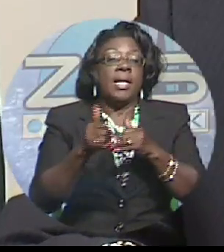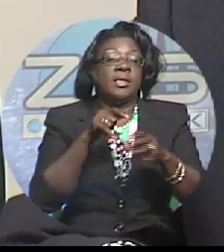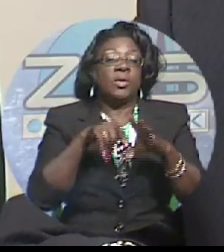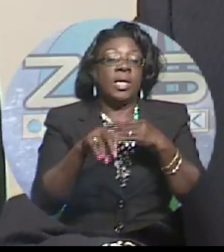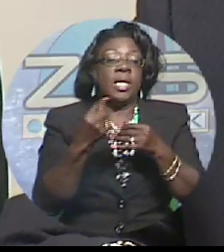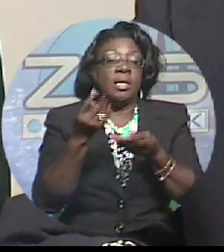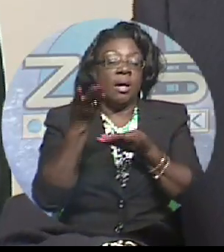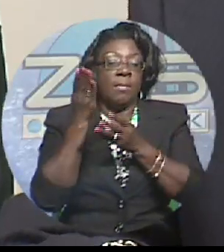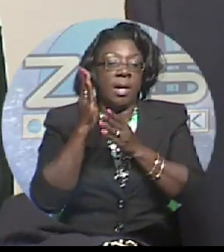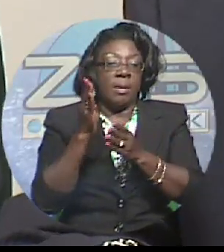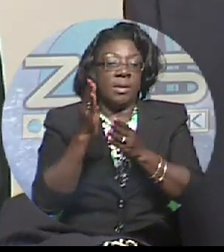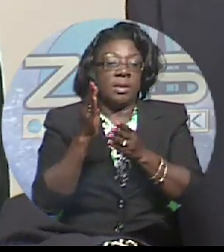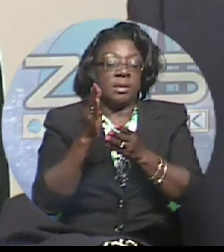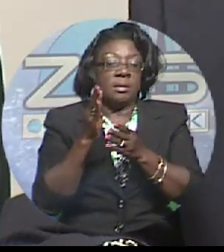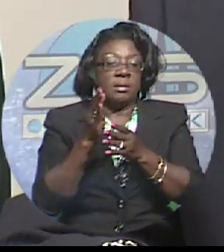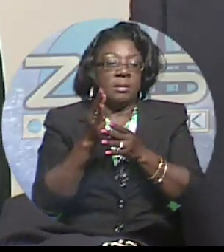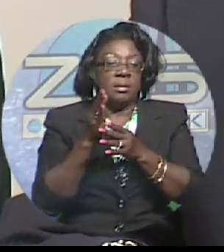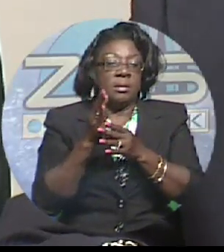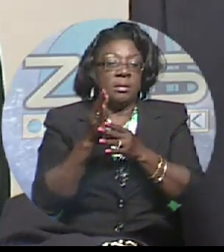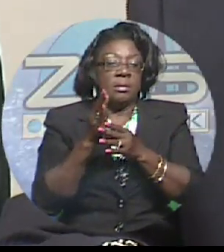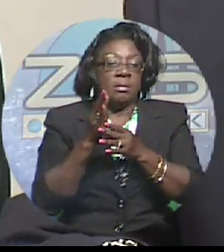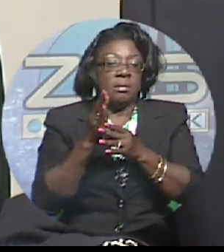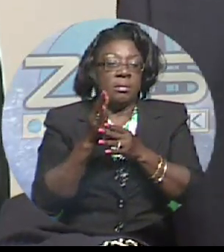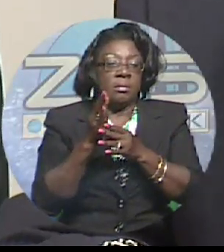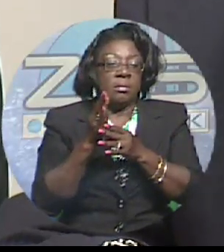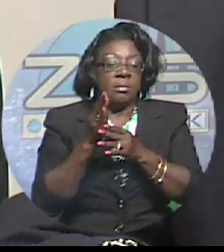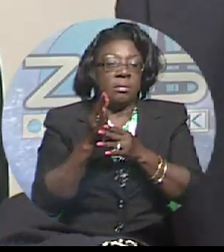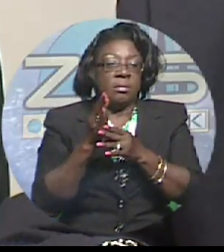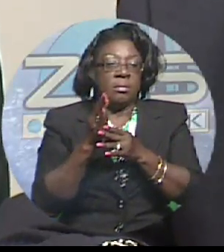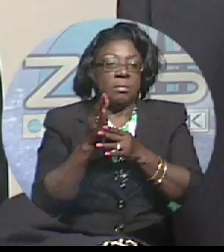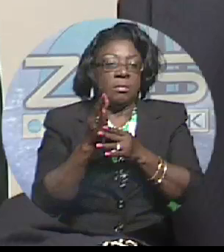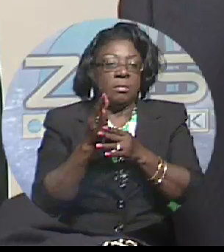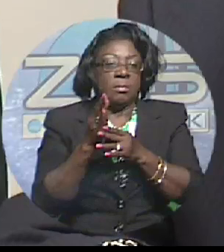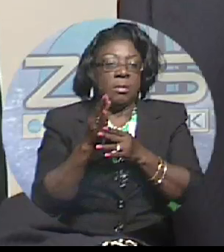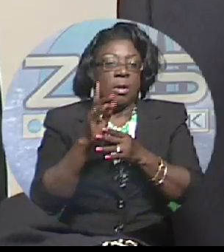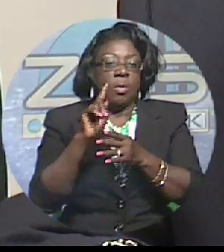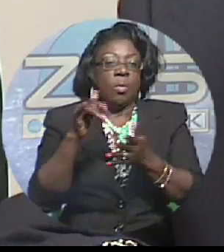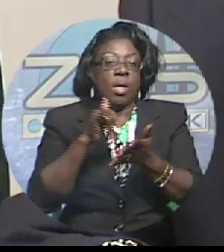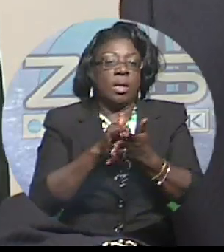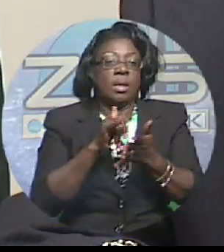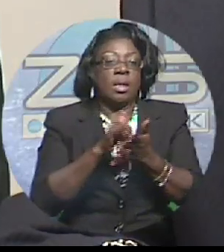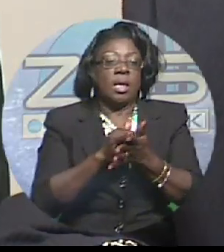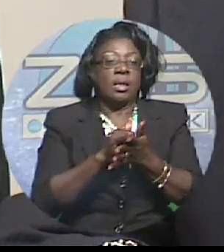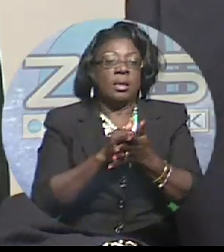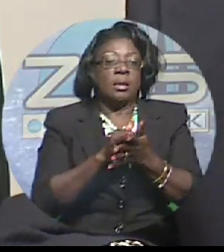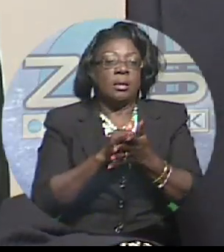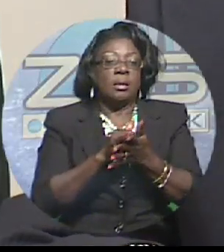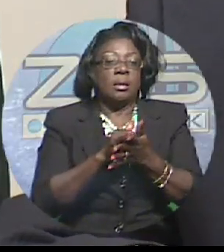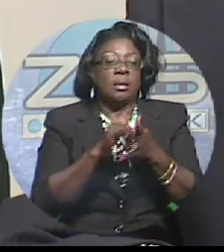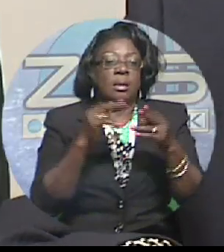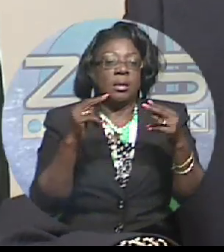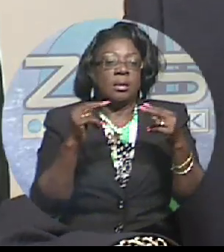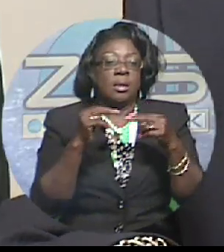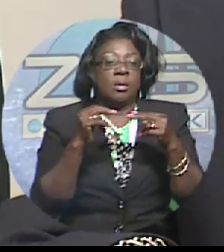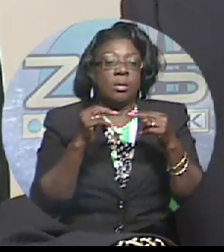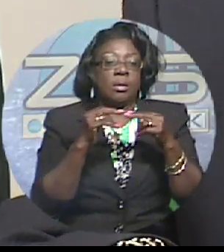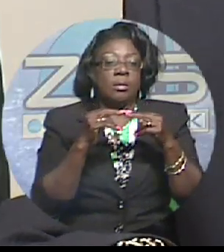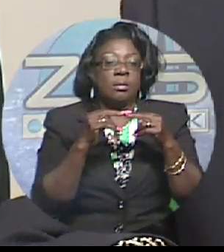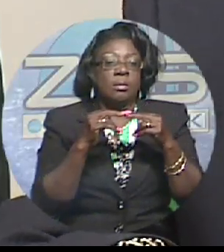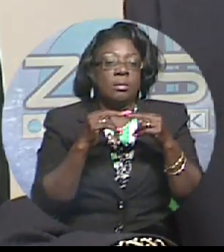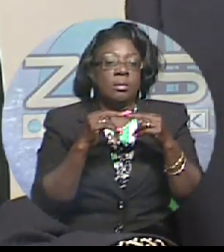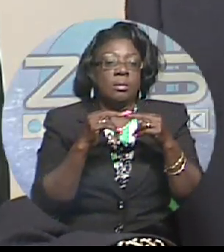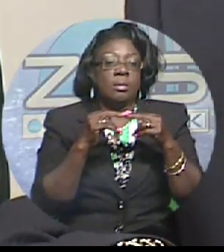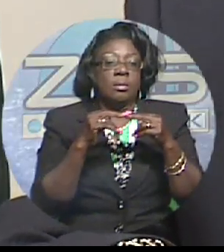to support the transformation of the present curative healthcare system to one that is people or community-centered with